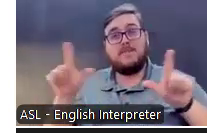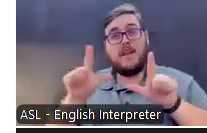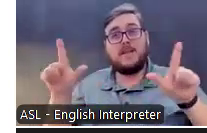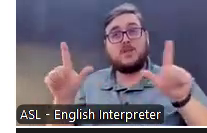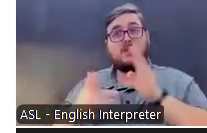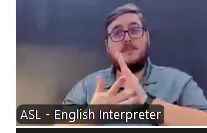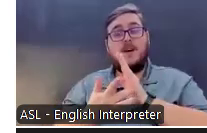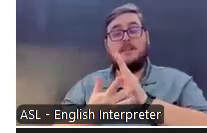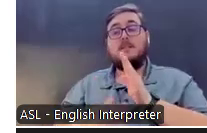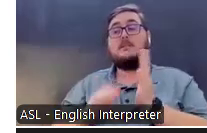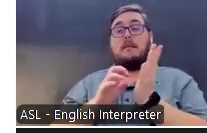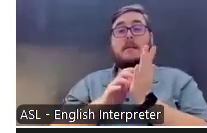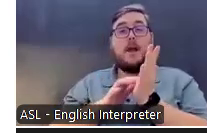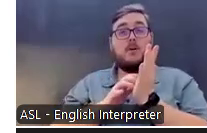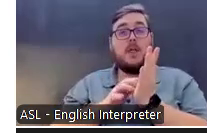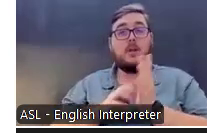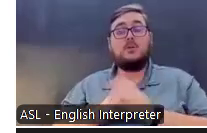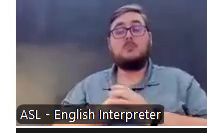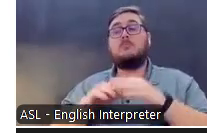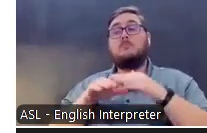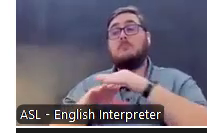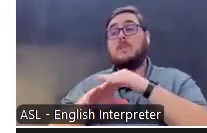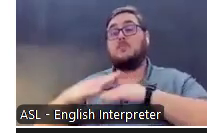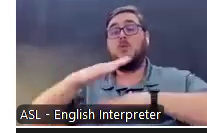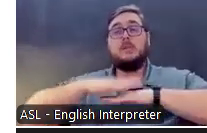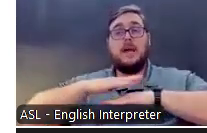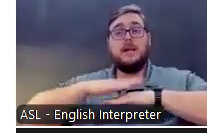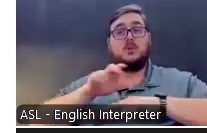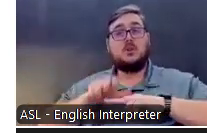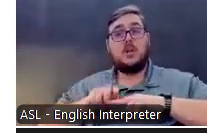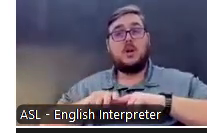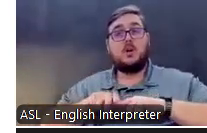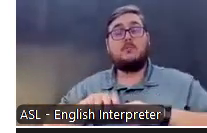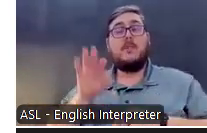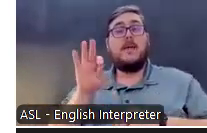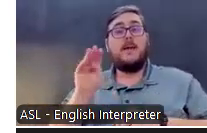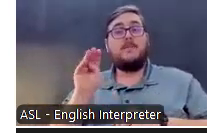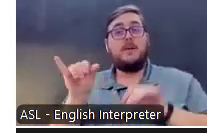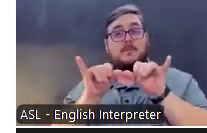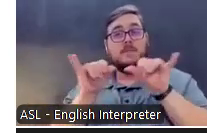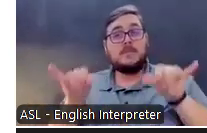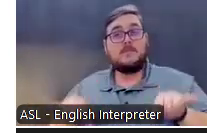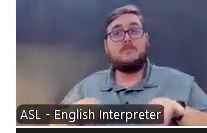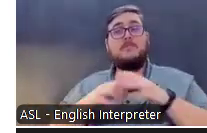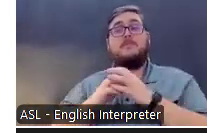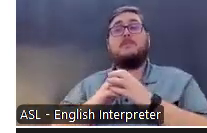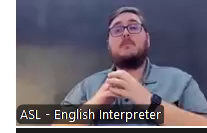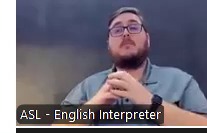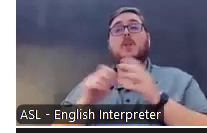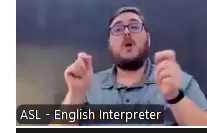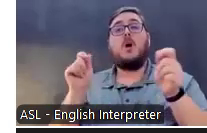calculator, accessible desk or chair, FM system, augmentative and